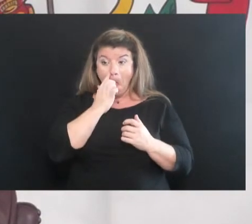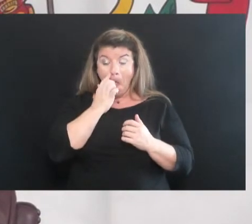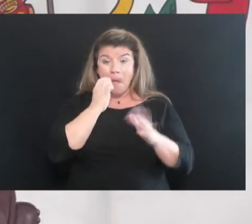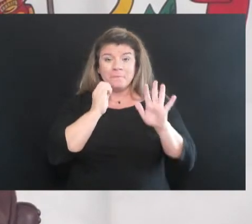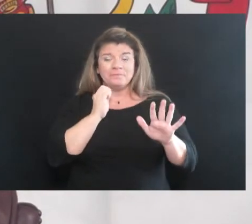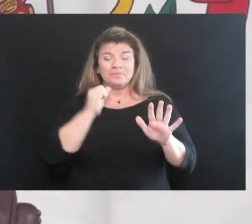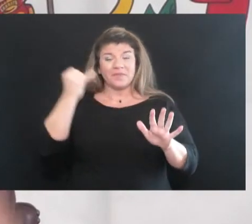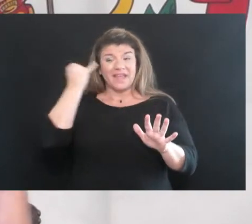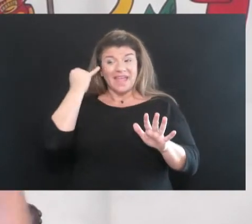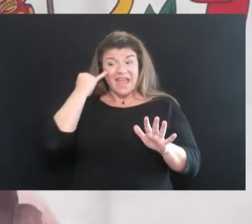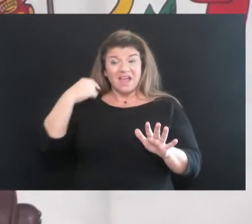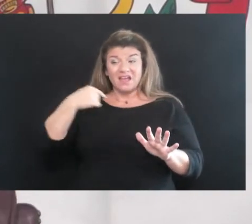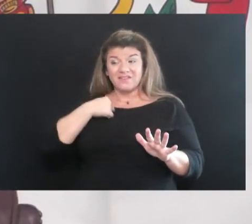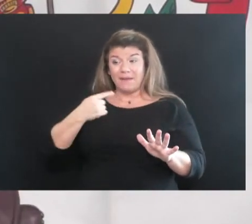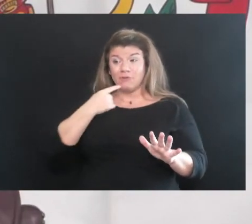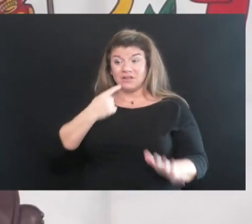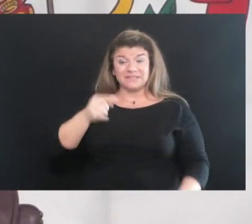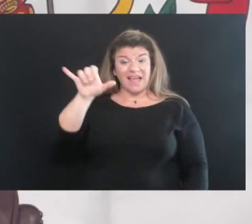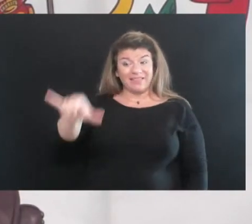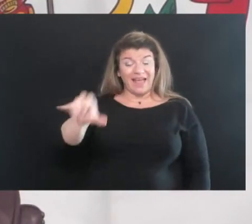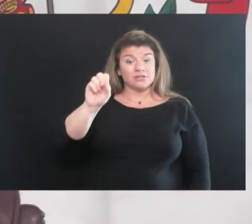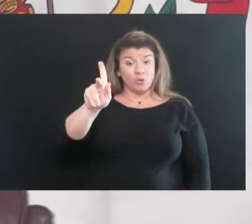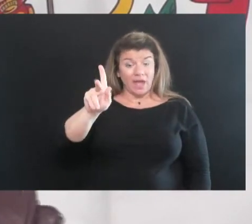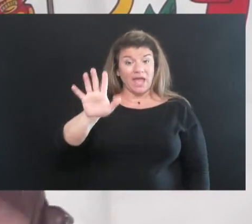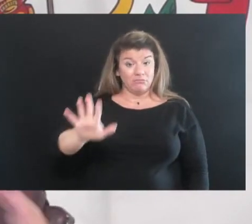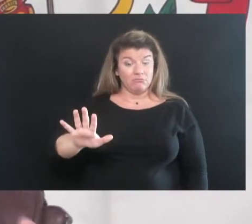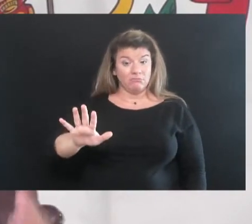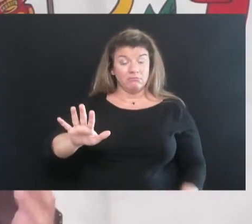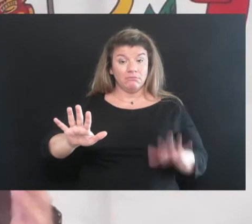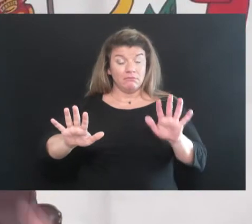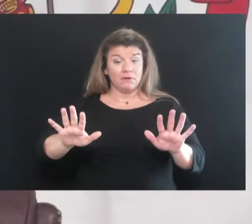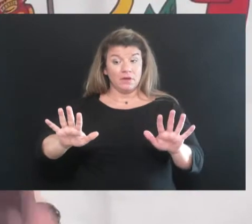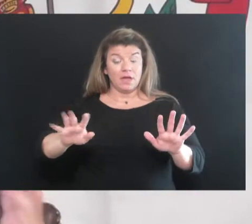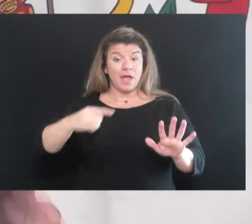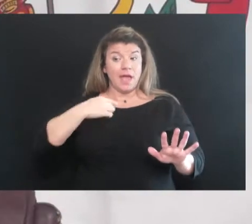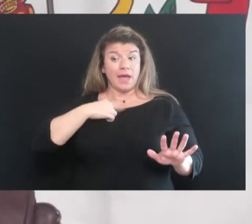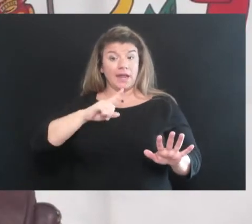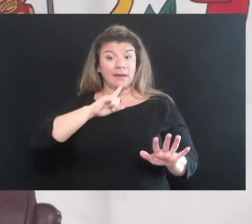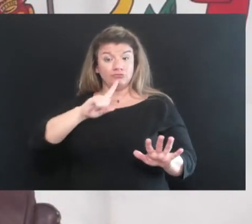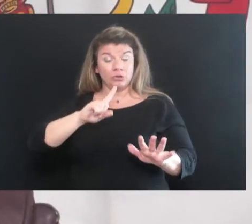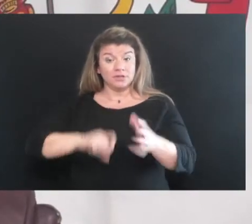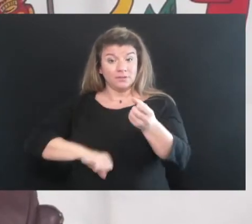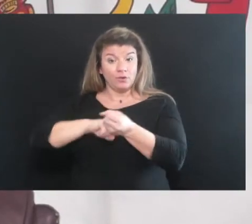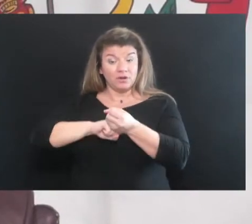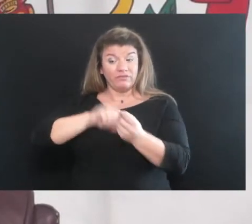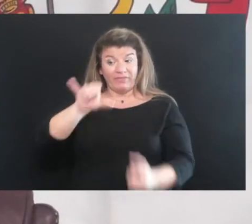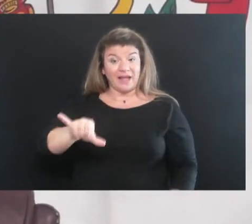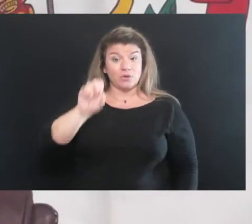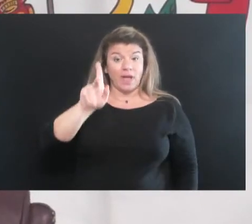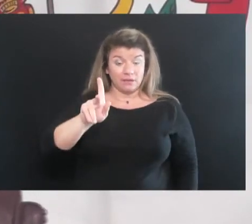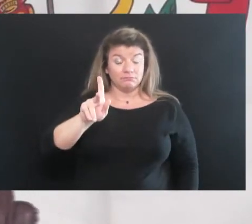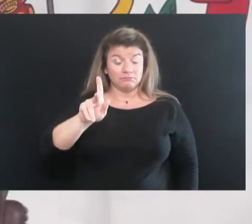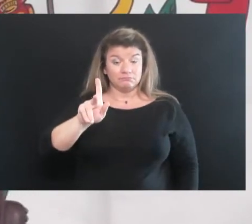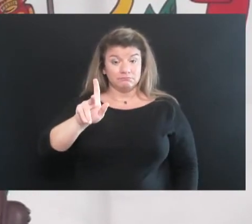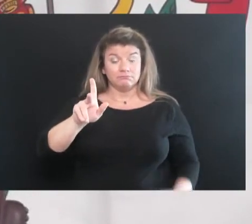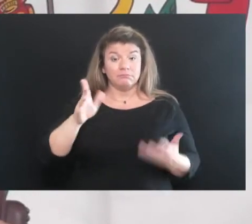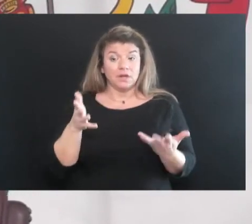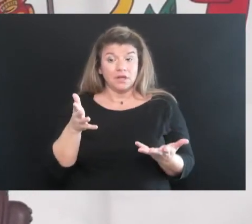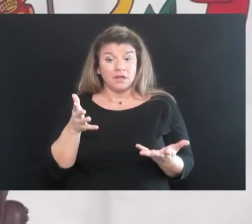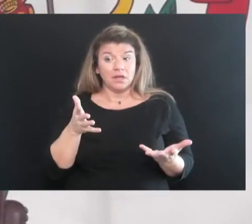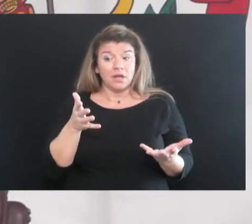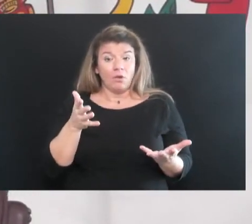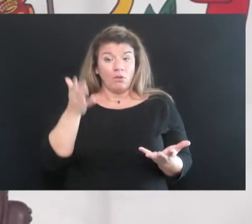If we're going to say that's okay, and I'm truly behind that's okay, because it